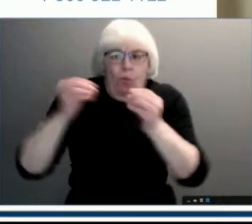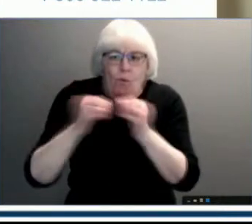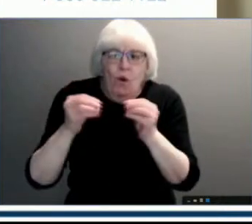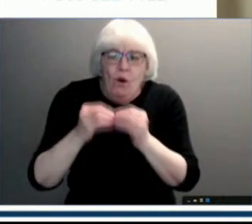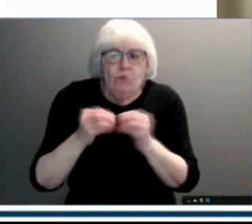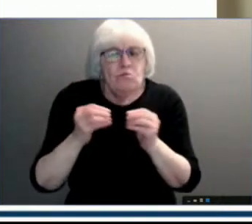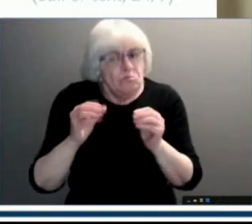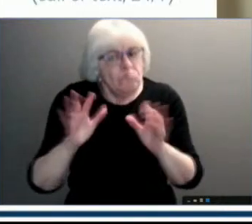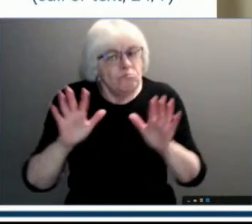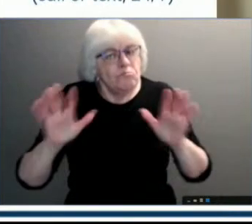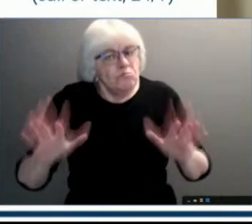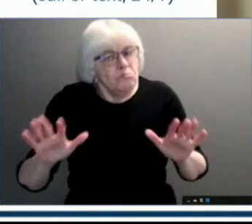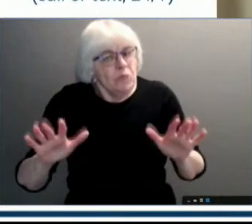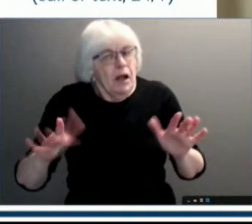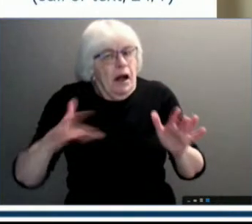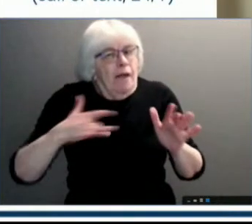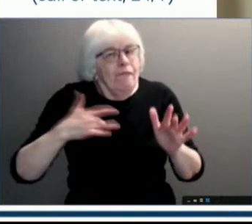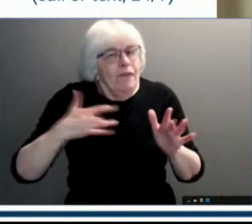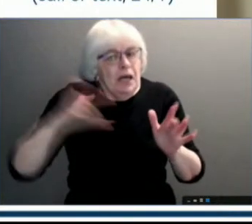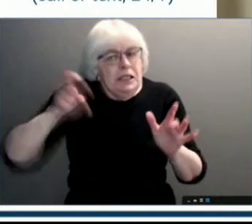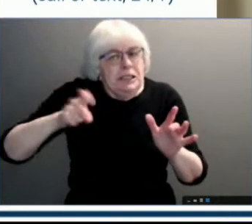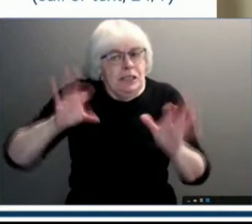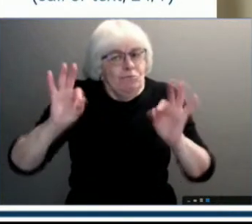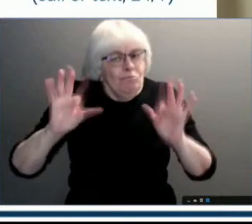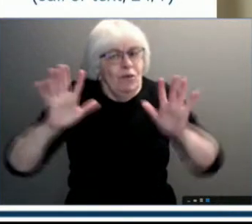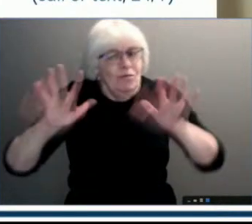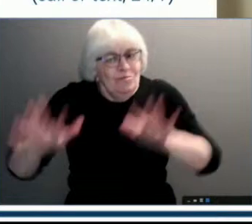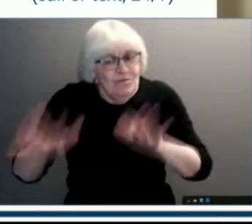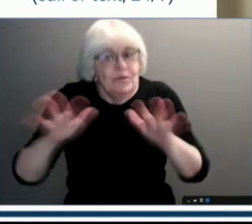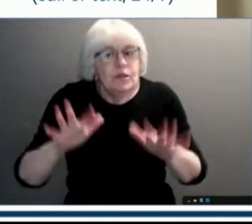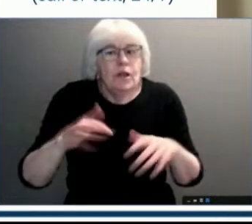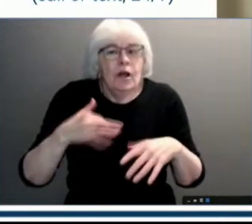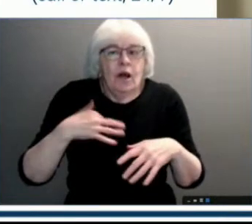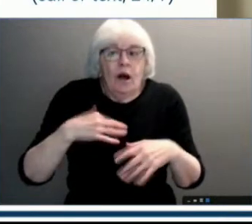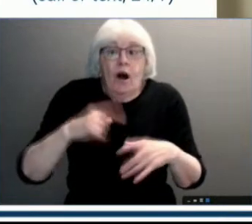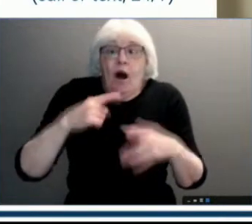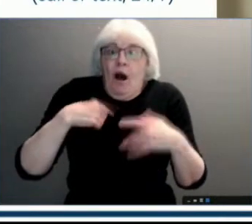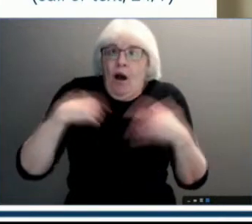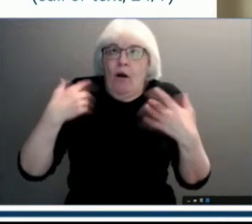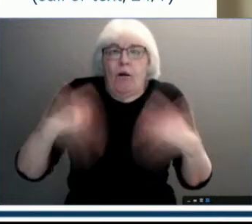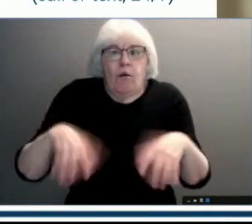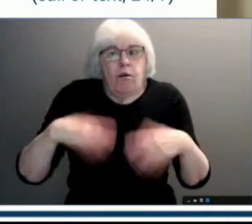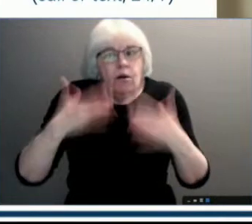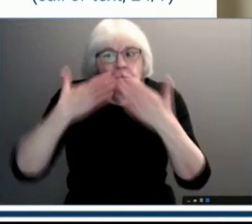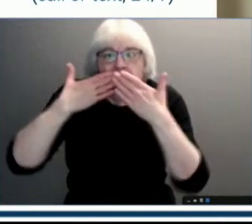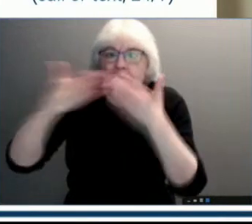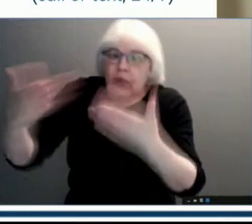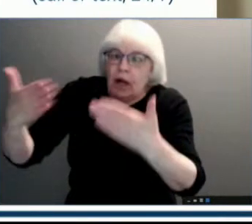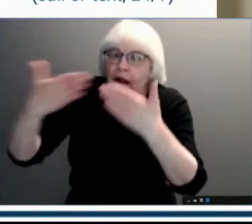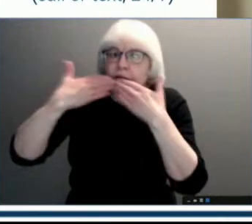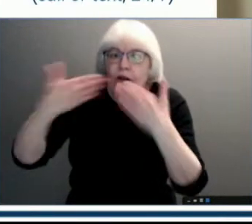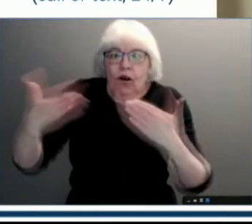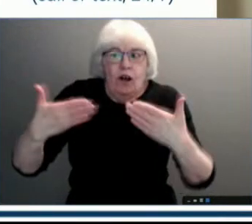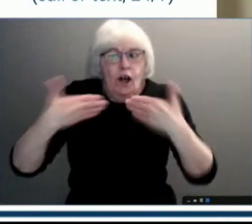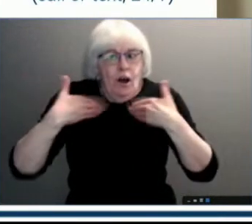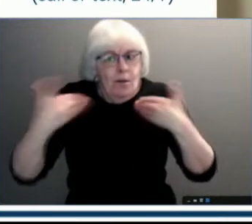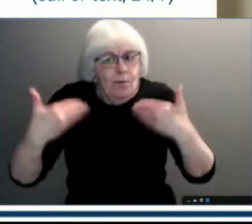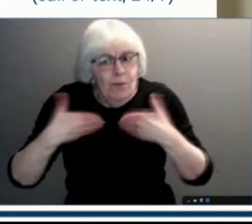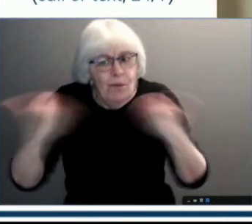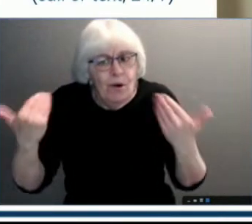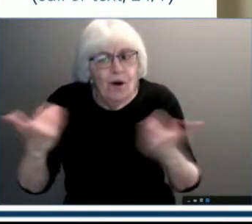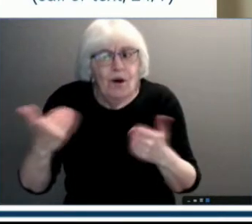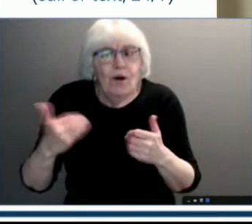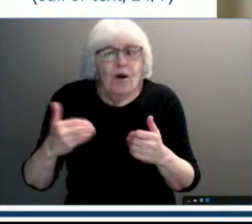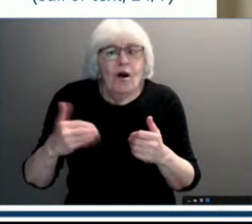incredible. And I can't express how appreciative we are to Minister Duclos, Minister LeBlanc, and the Prime